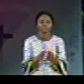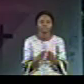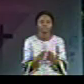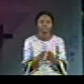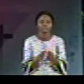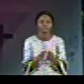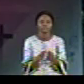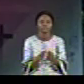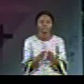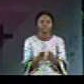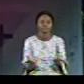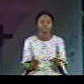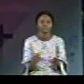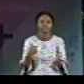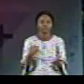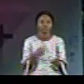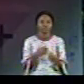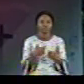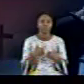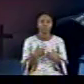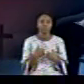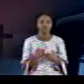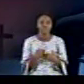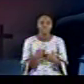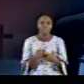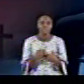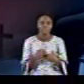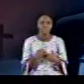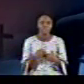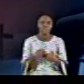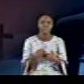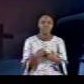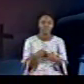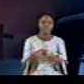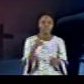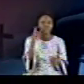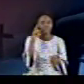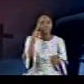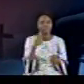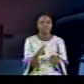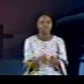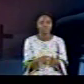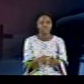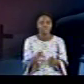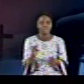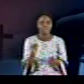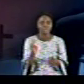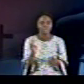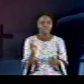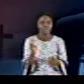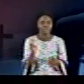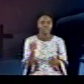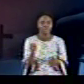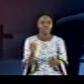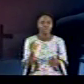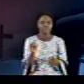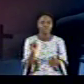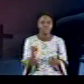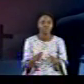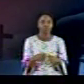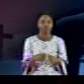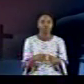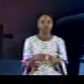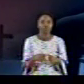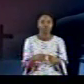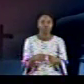Here we have with me Bro Samson Obasi. For he has been having what we call